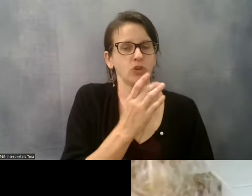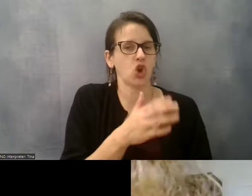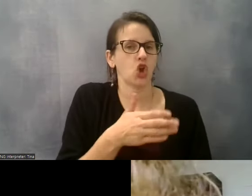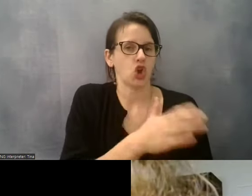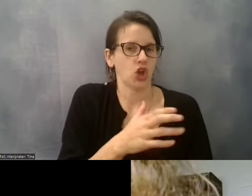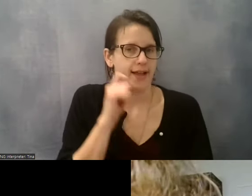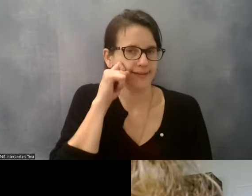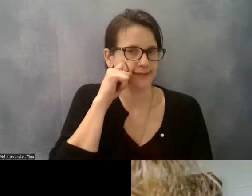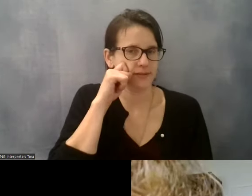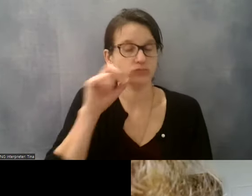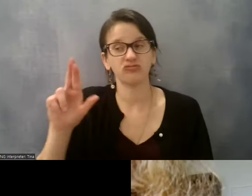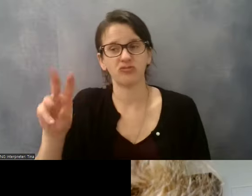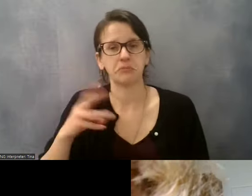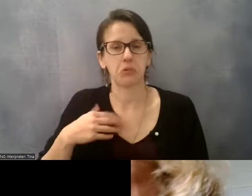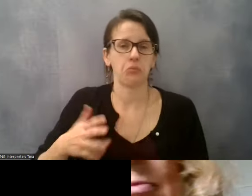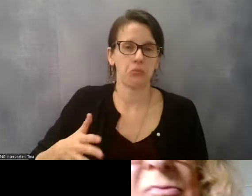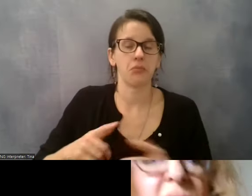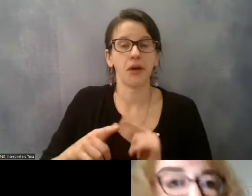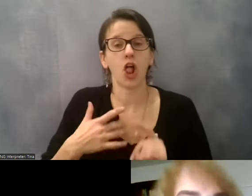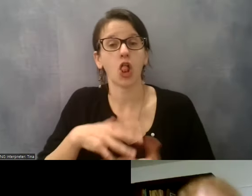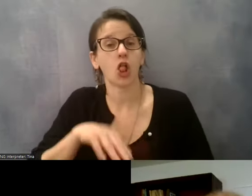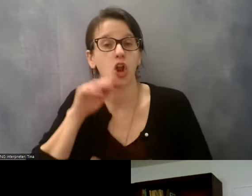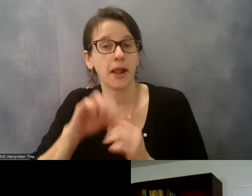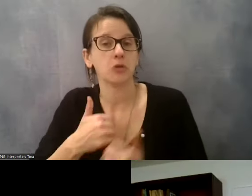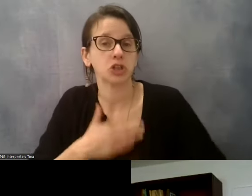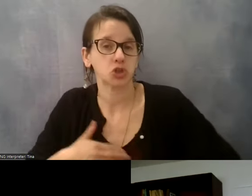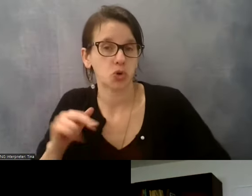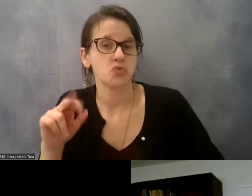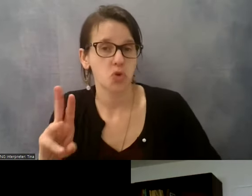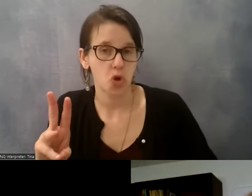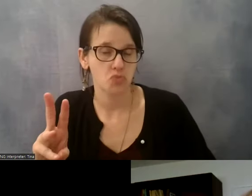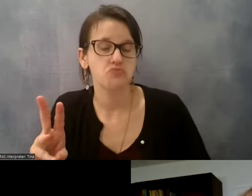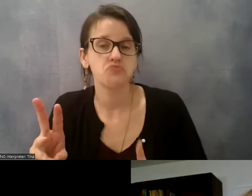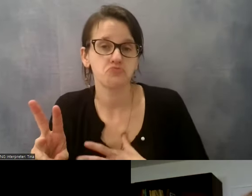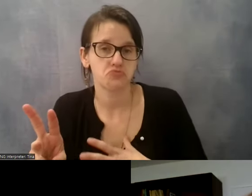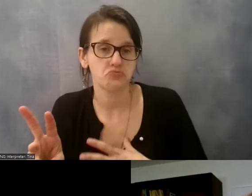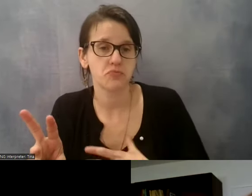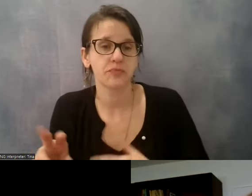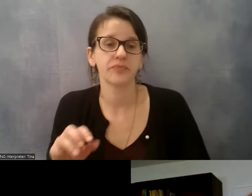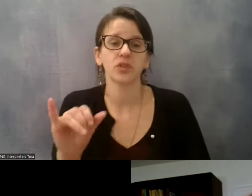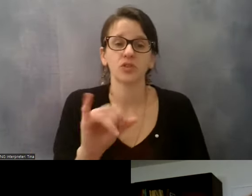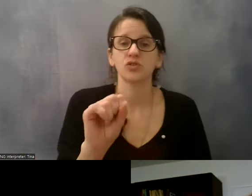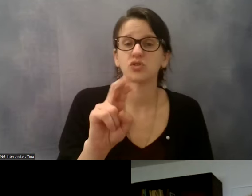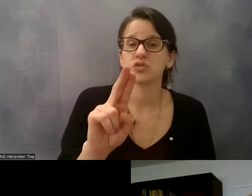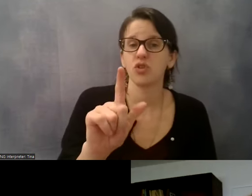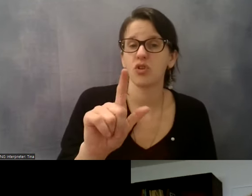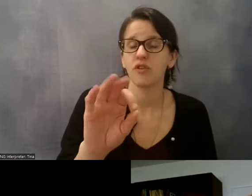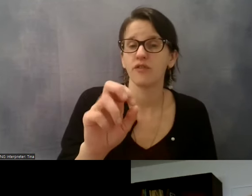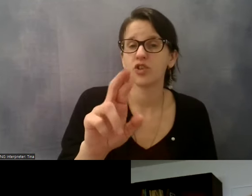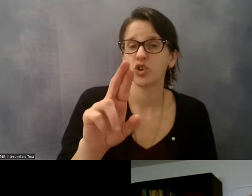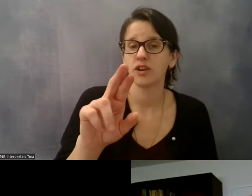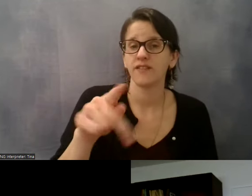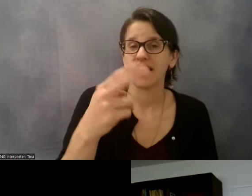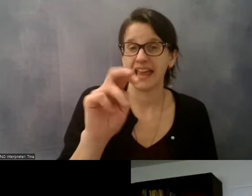health benefits. And it seems that with cruciferous vegetables, as I mentioned earlier, sulforaphane is also more readily